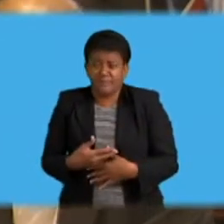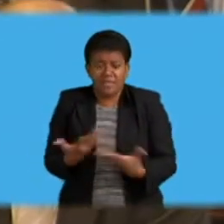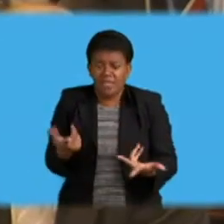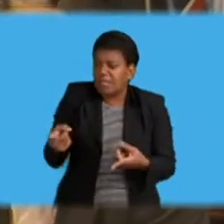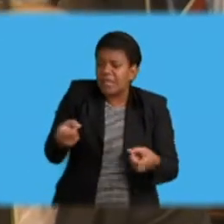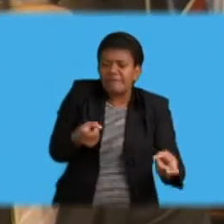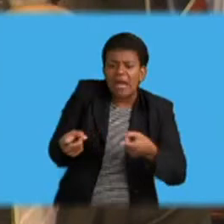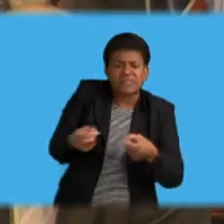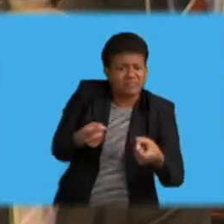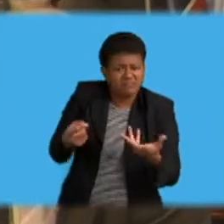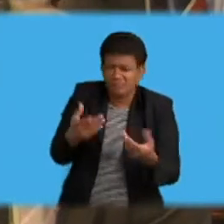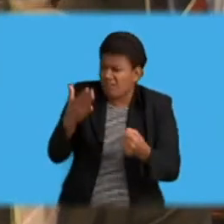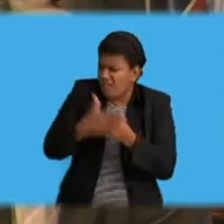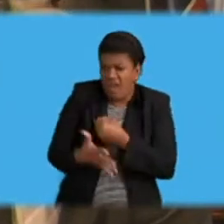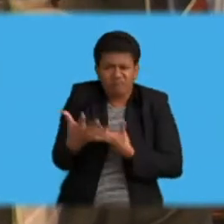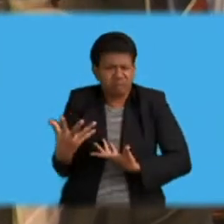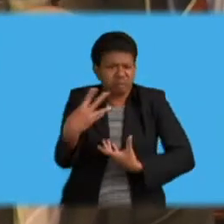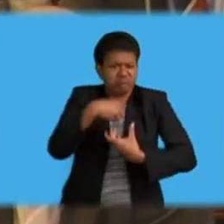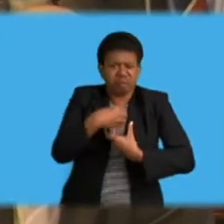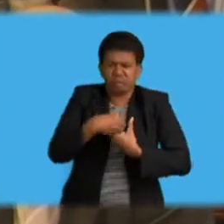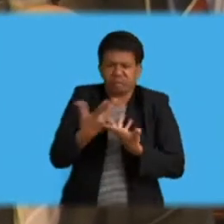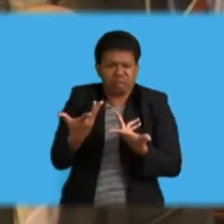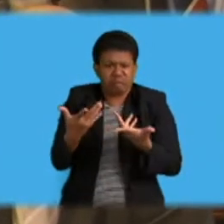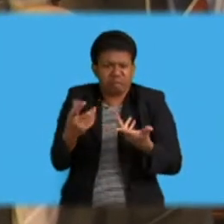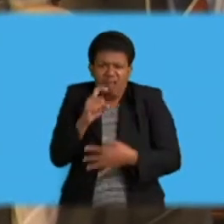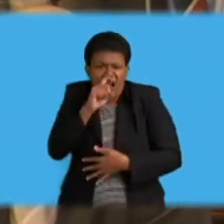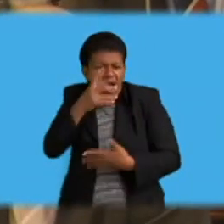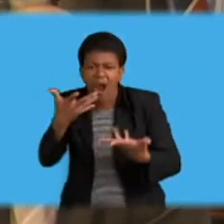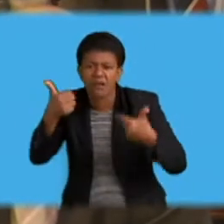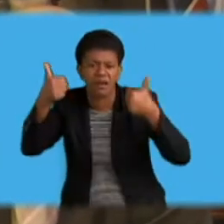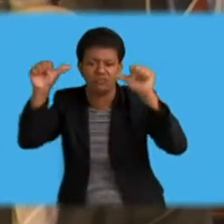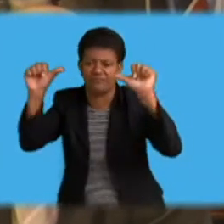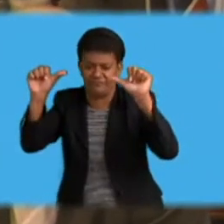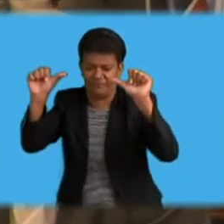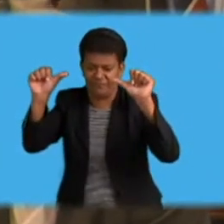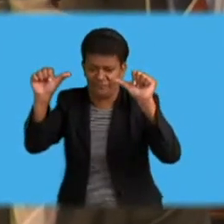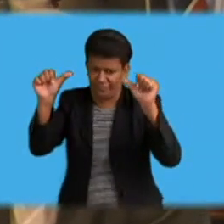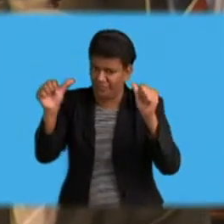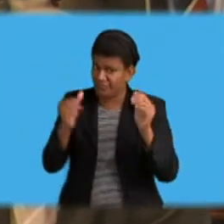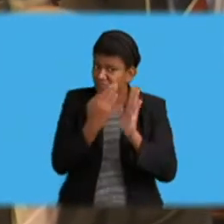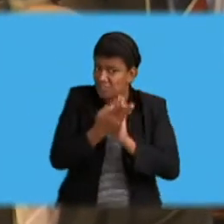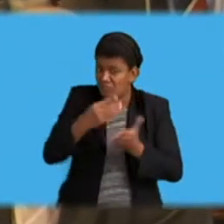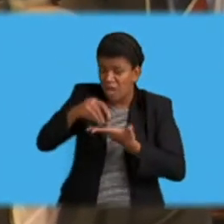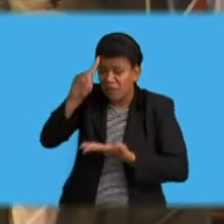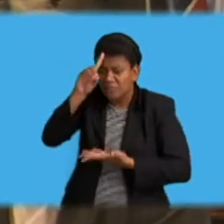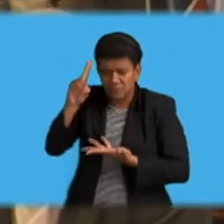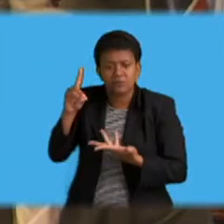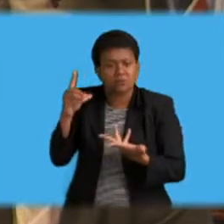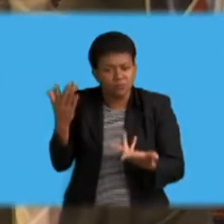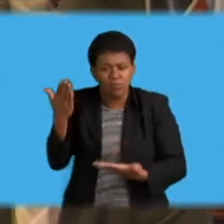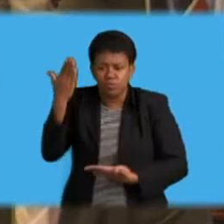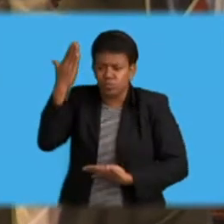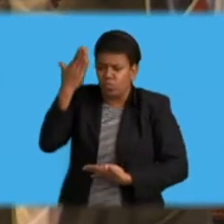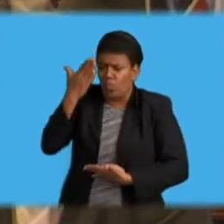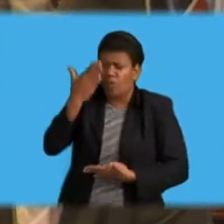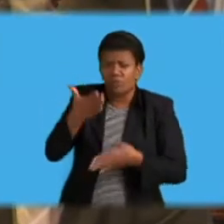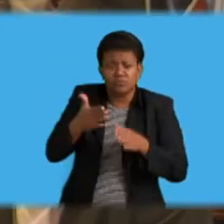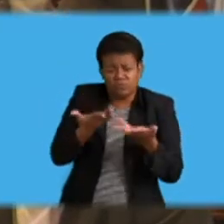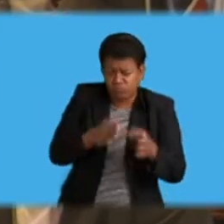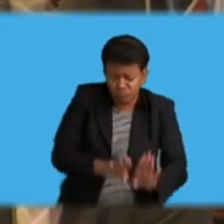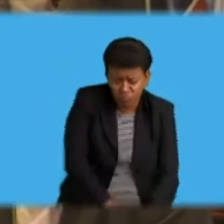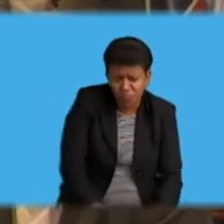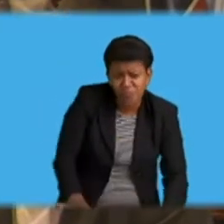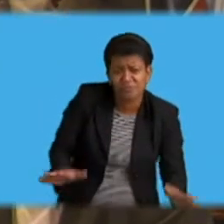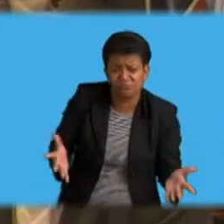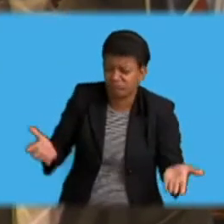and principles of holistic education. Students must be motivated to participate fully in these activities. And